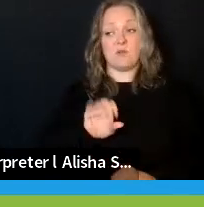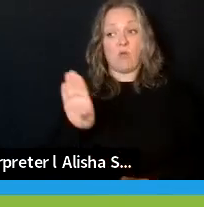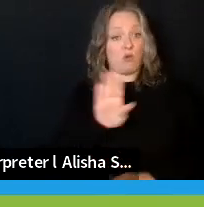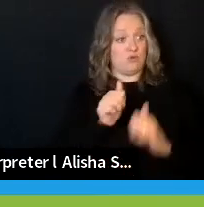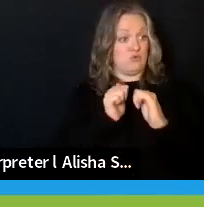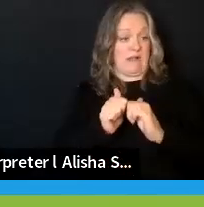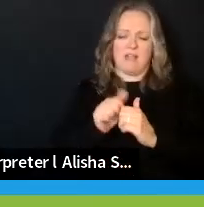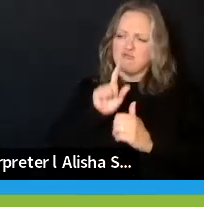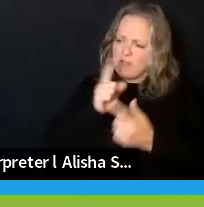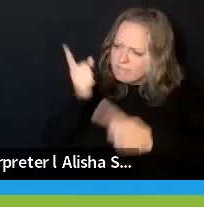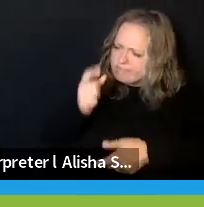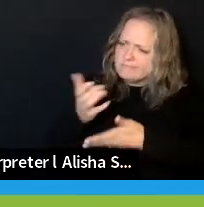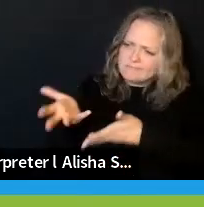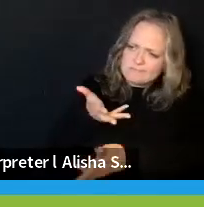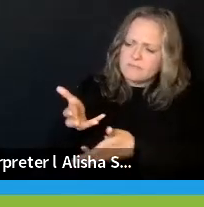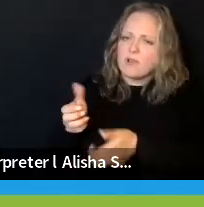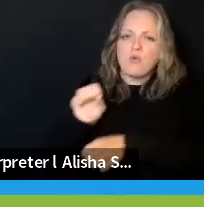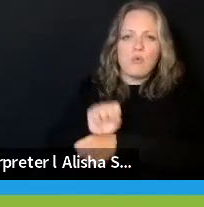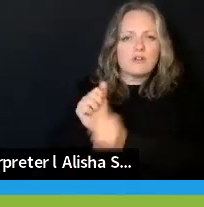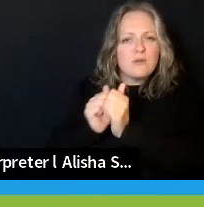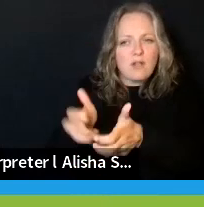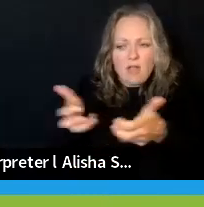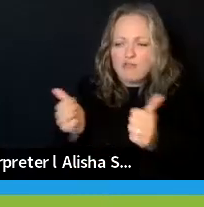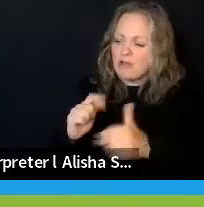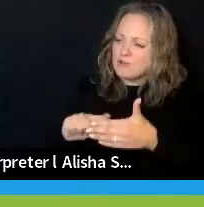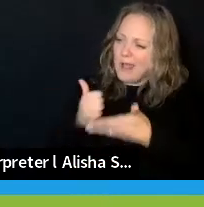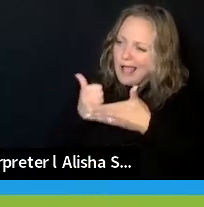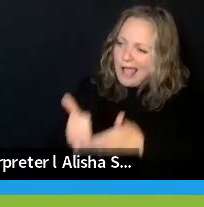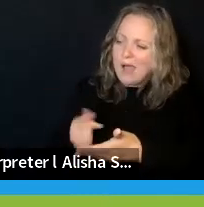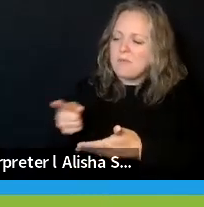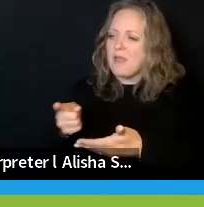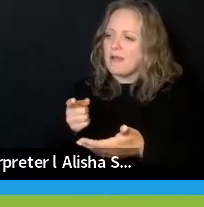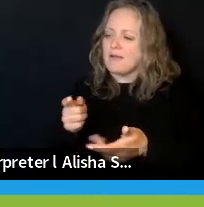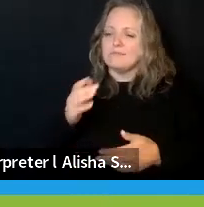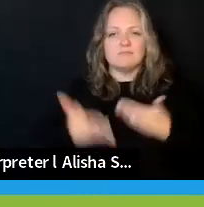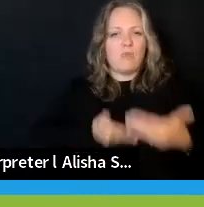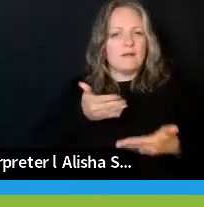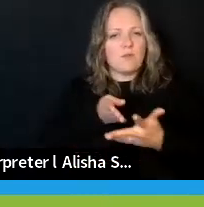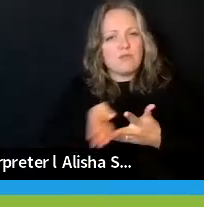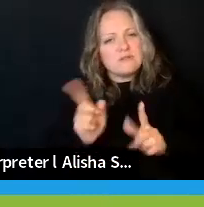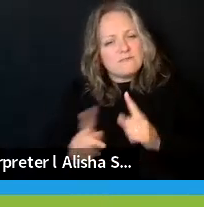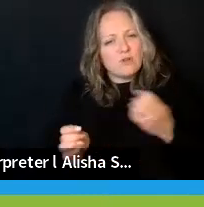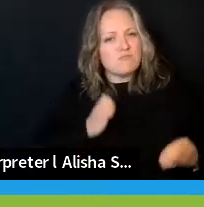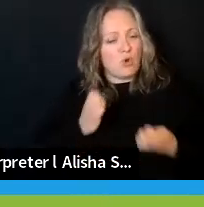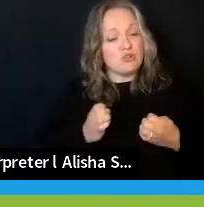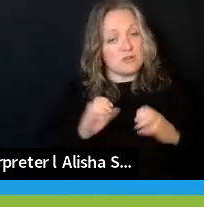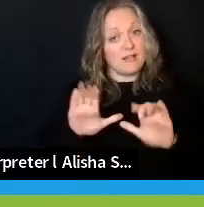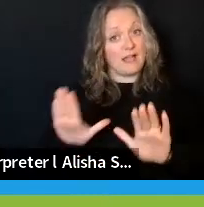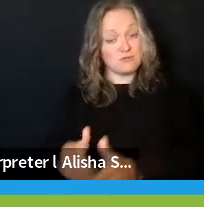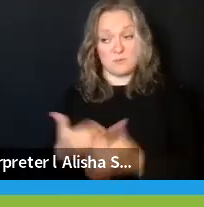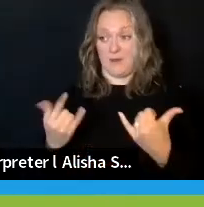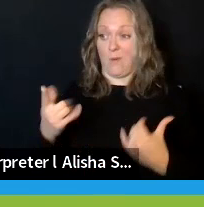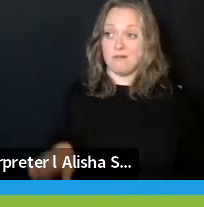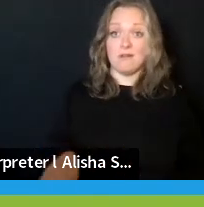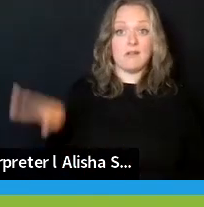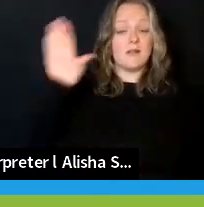more well-rounded and learning how to handle different emotions in the classroom. So now that he's an adult, he